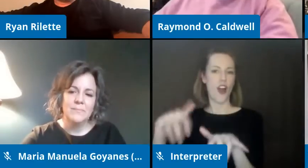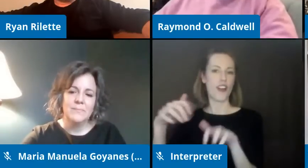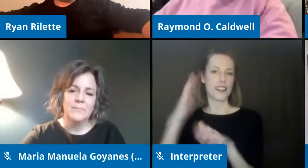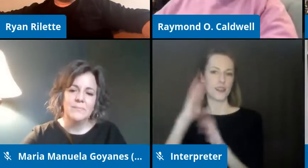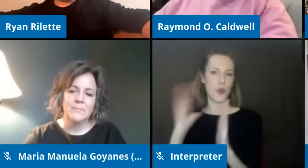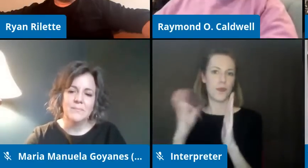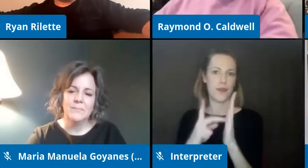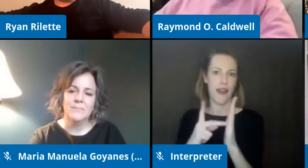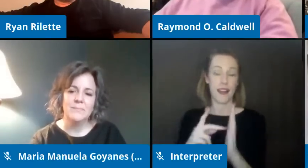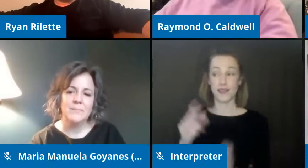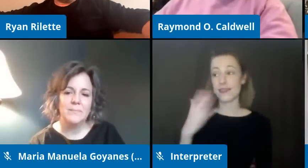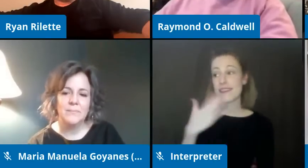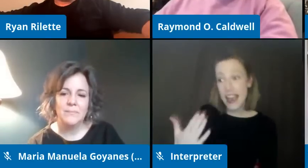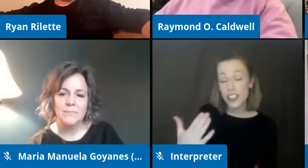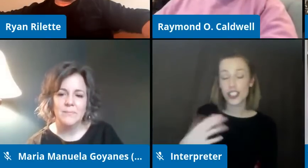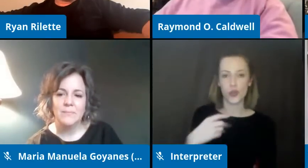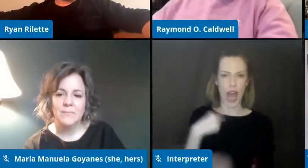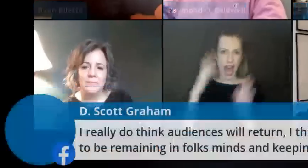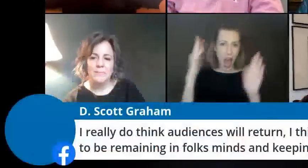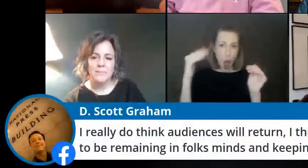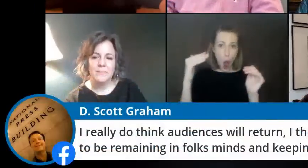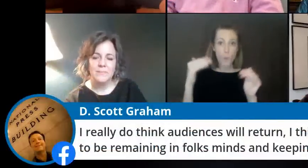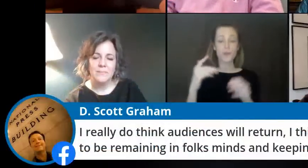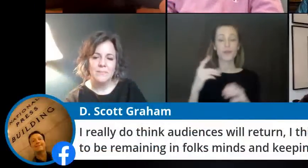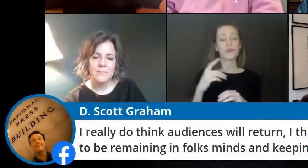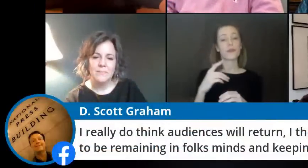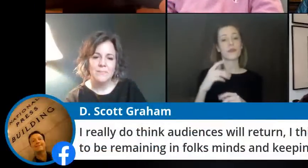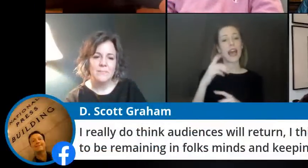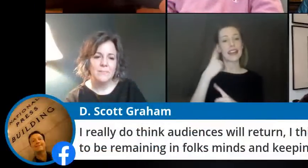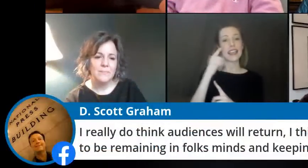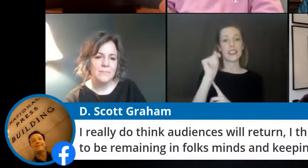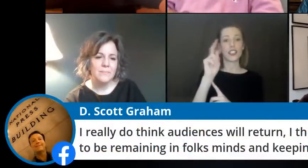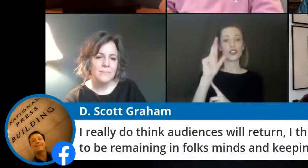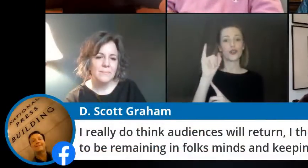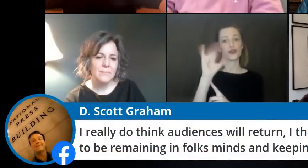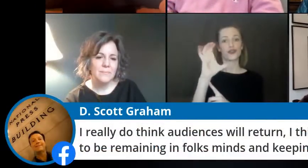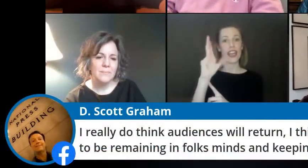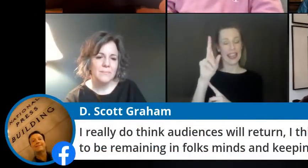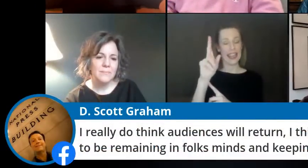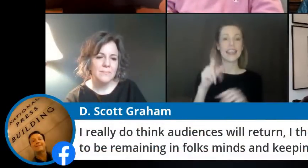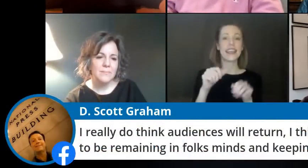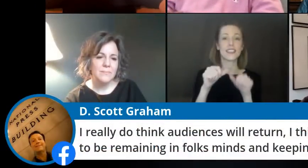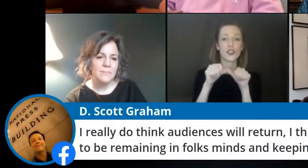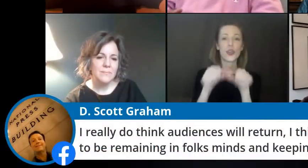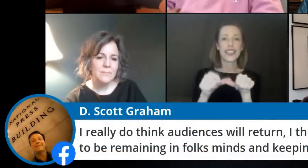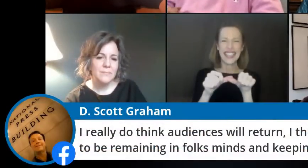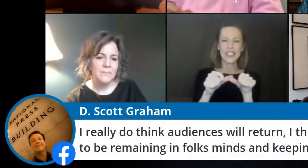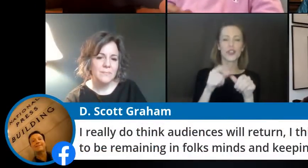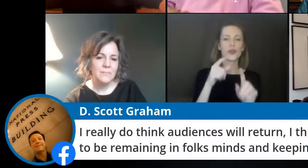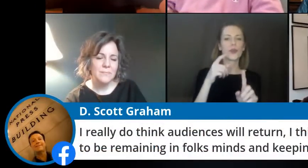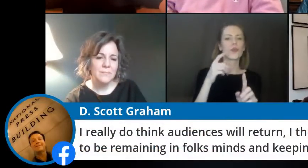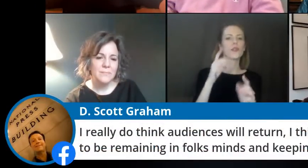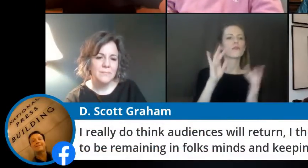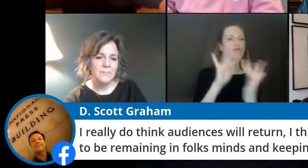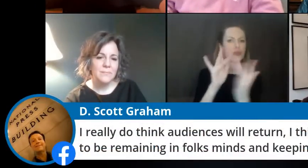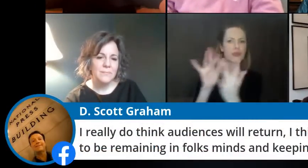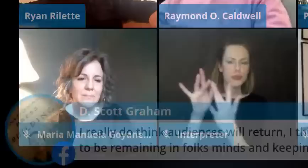remaining in folks' minds and keeping relevant. How the hell do you do that?